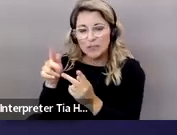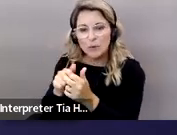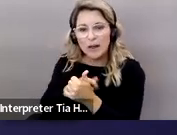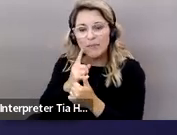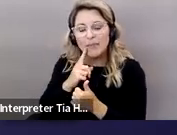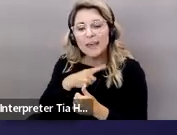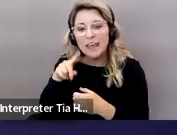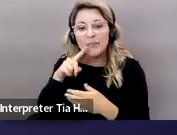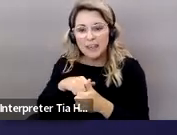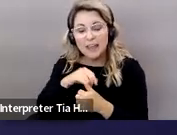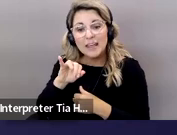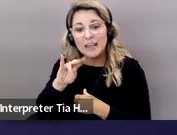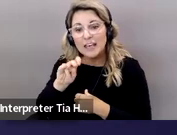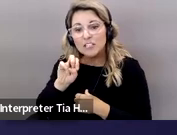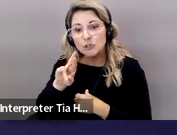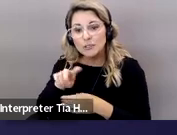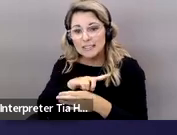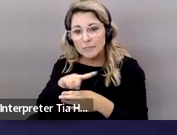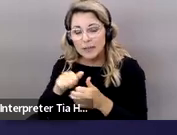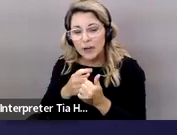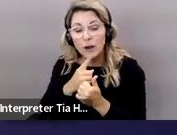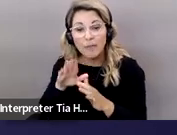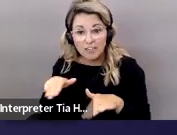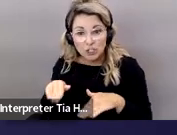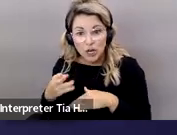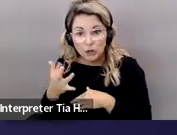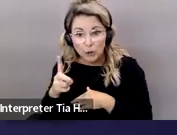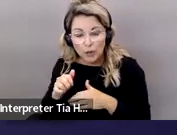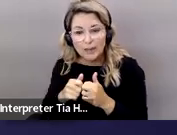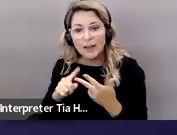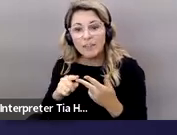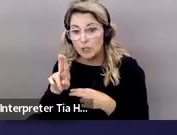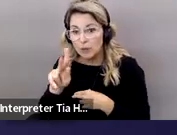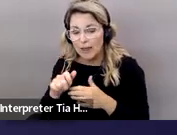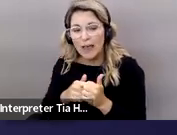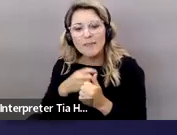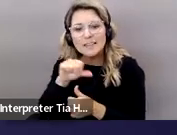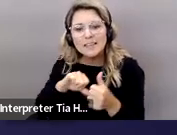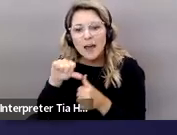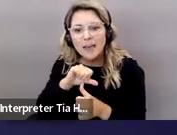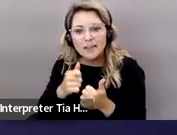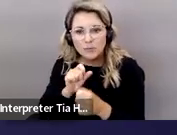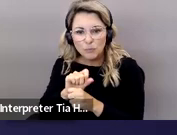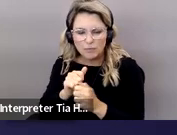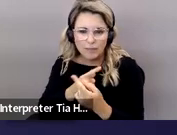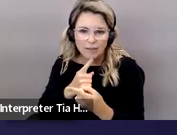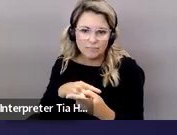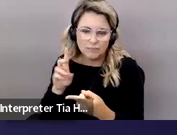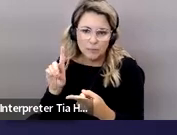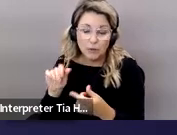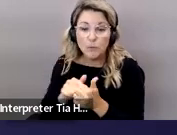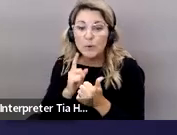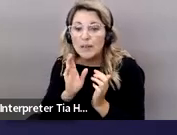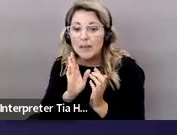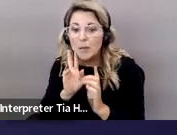Interdisciplinary Early Childhood Department at UK and the Communications Sciences Disorder Department, we applied for a teacher